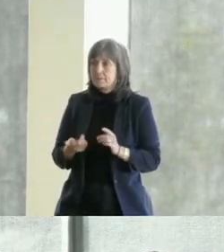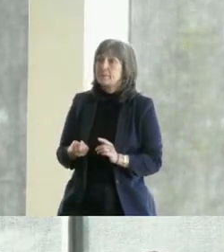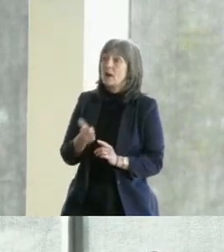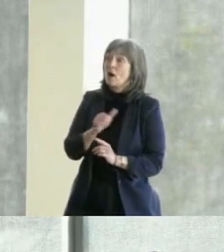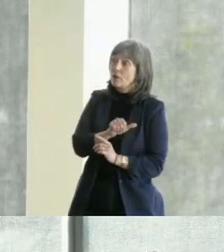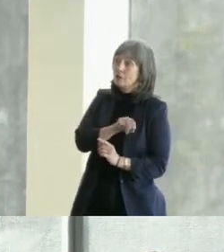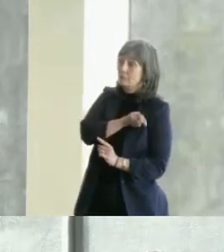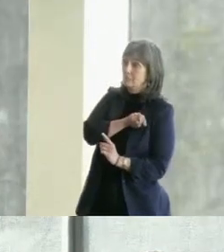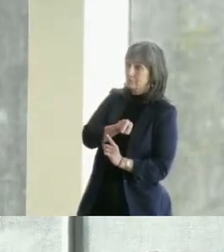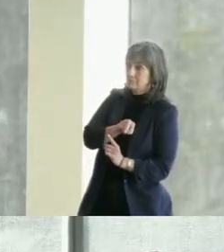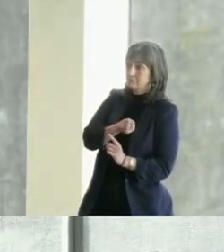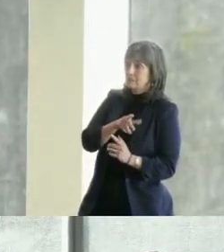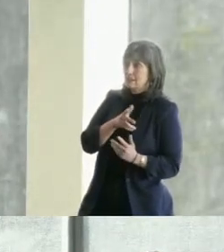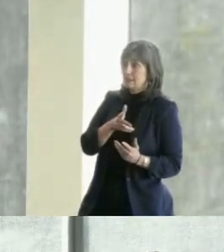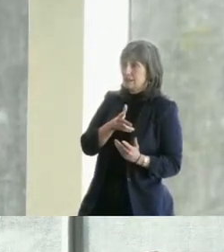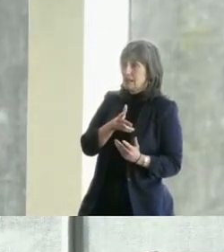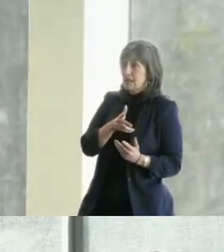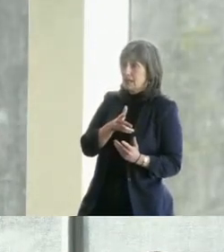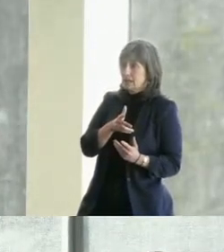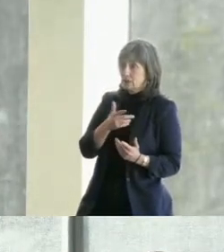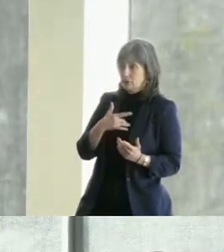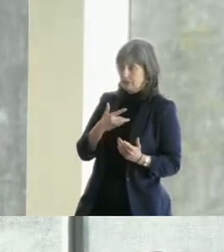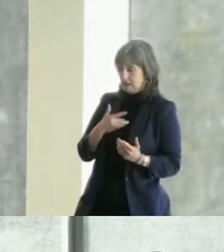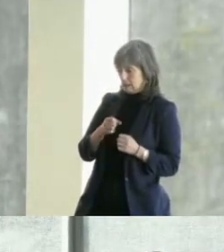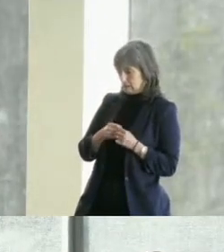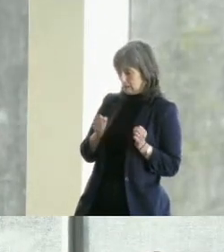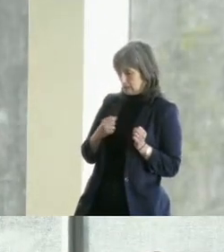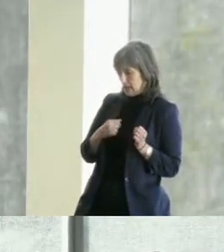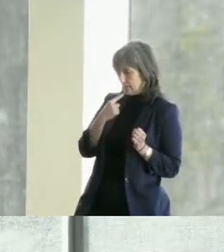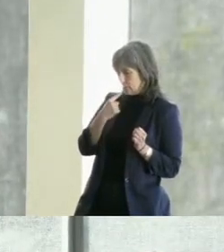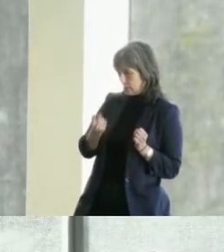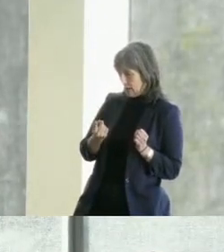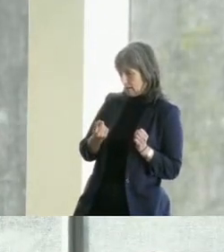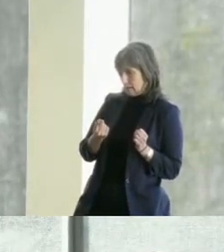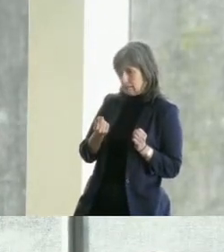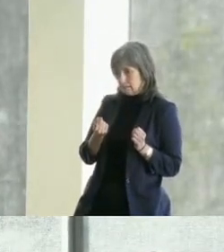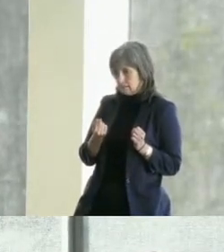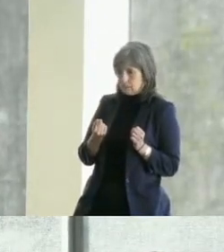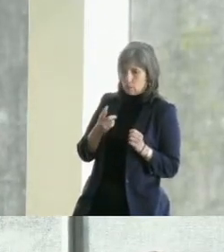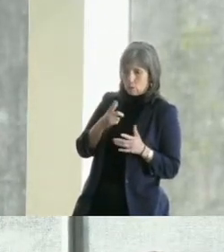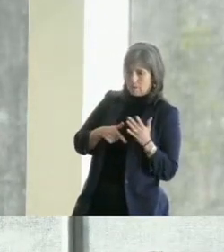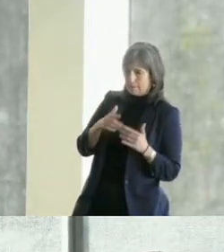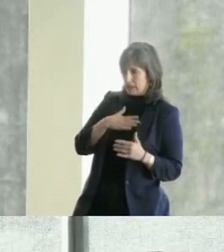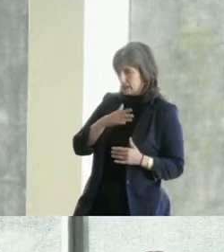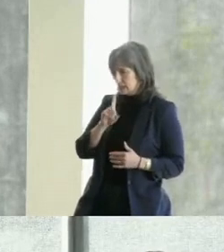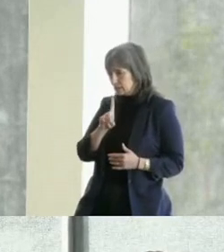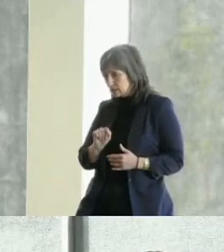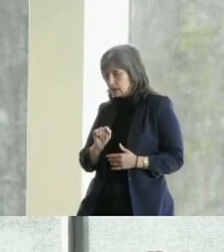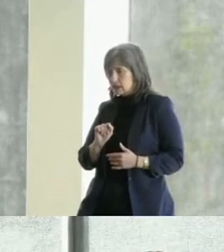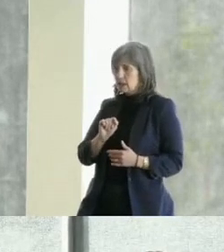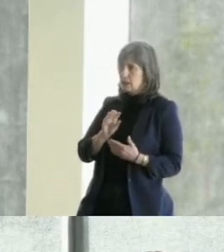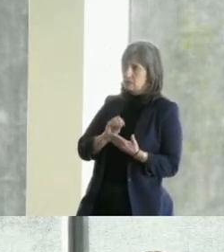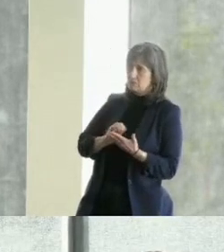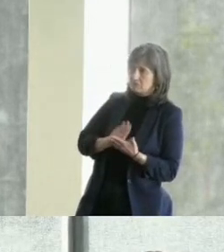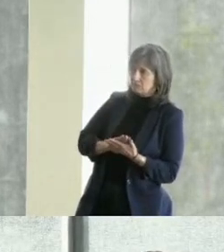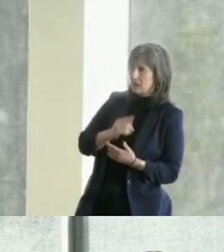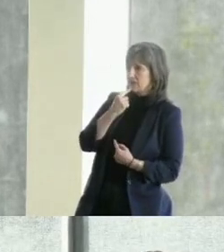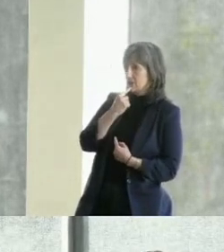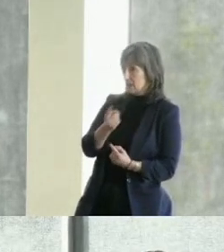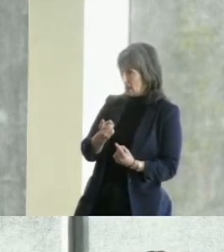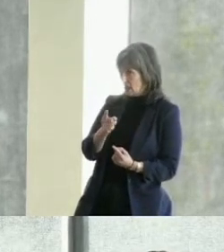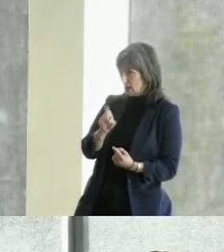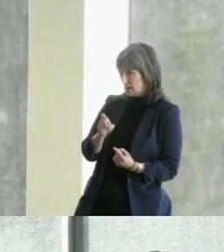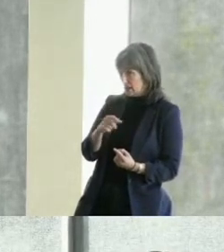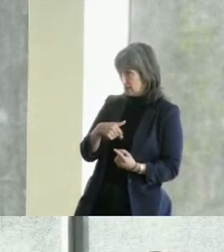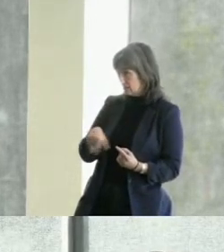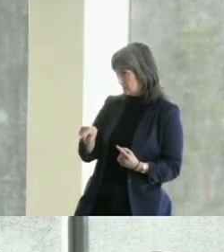like, pressure to disclose and so on and so forth. So I'm interested to hear anyone's insight or